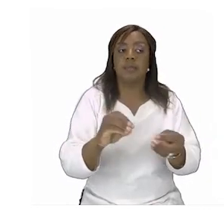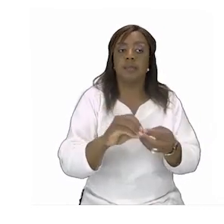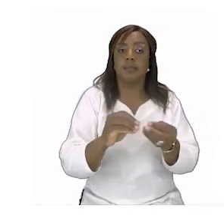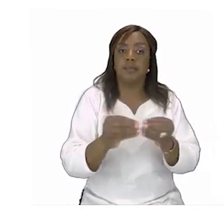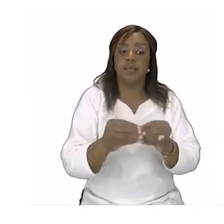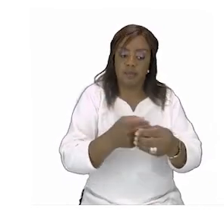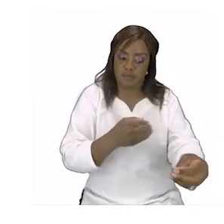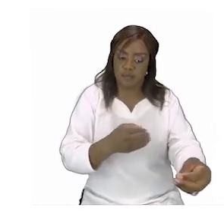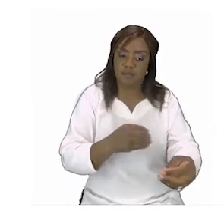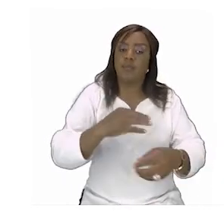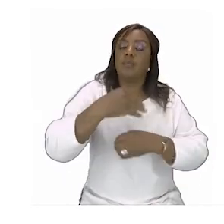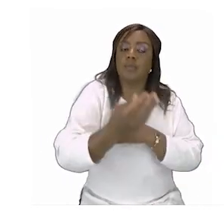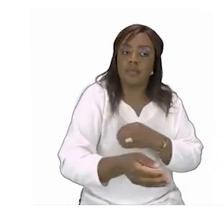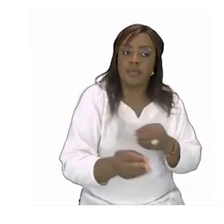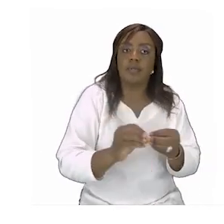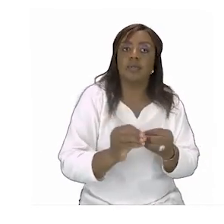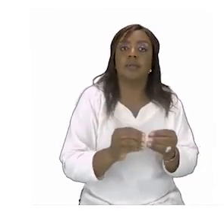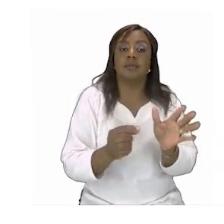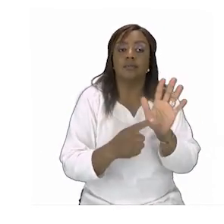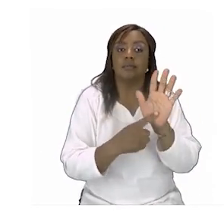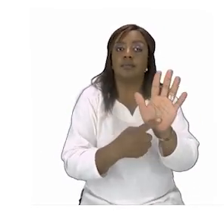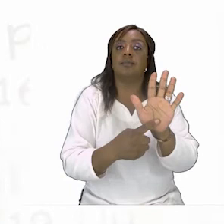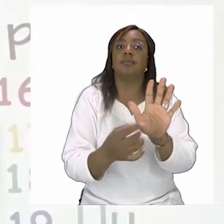after. Let's take a look at the board.